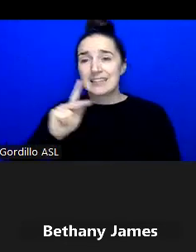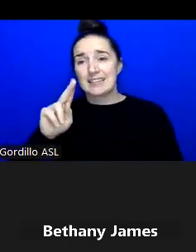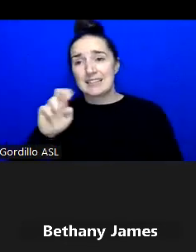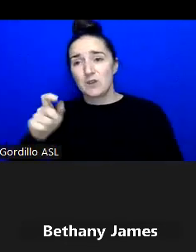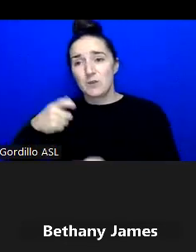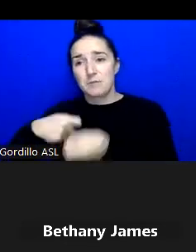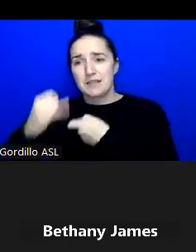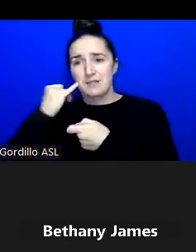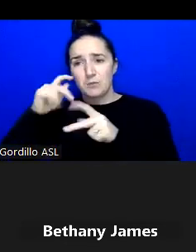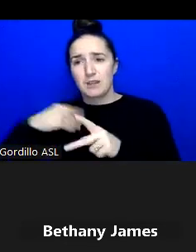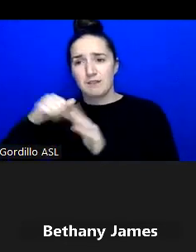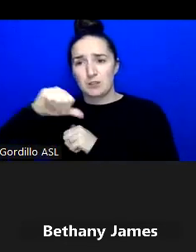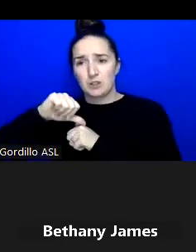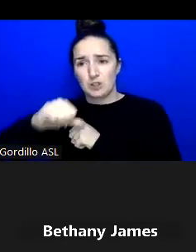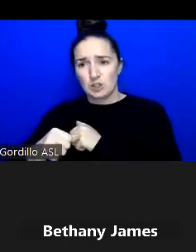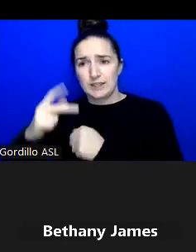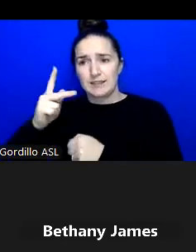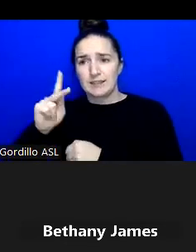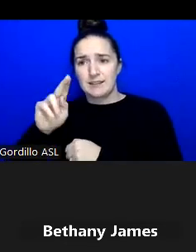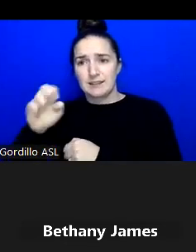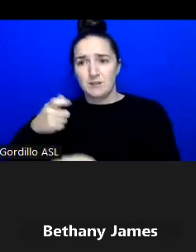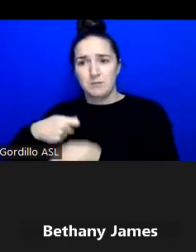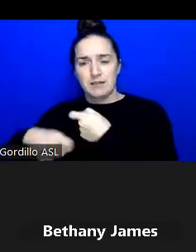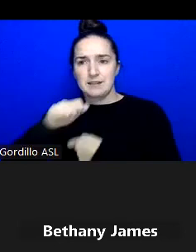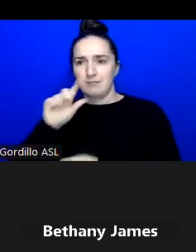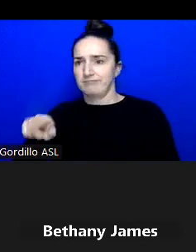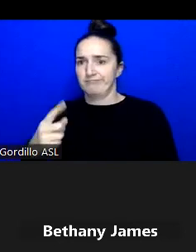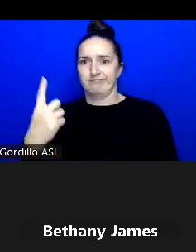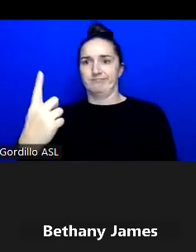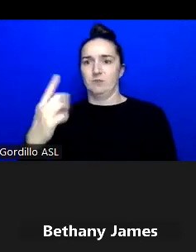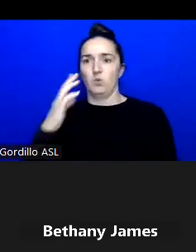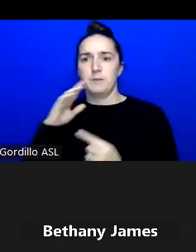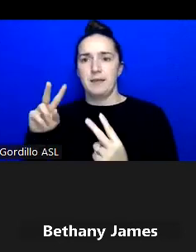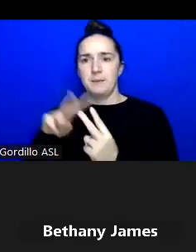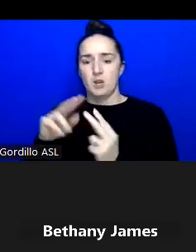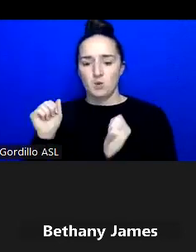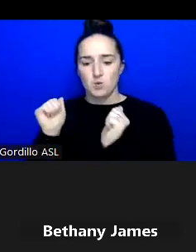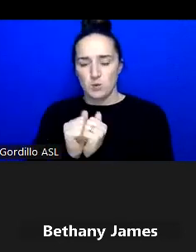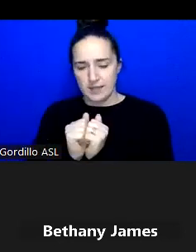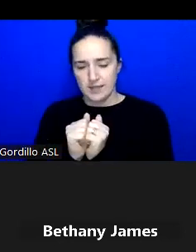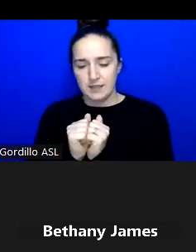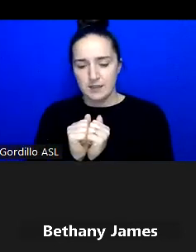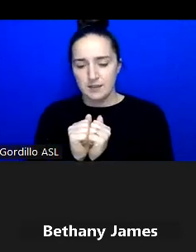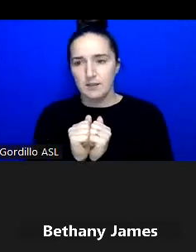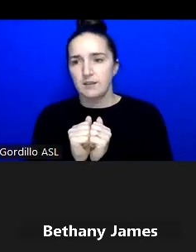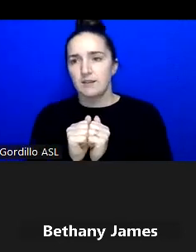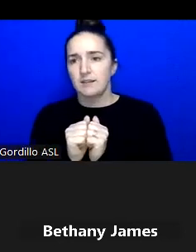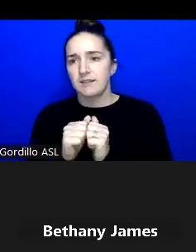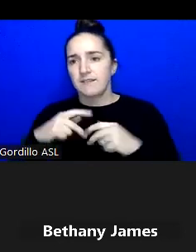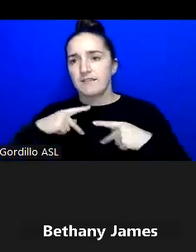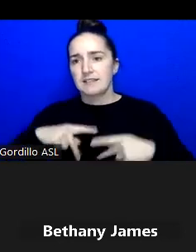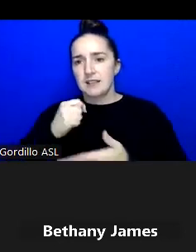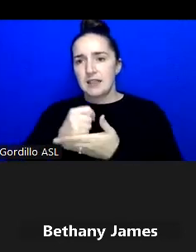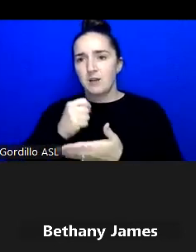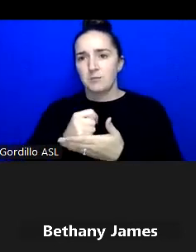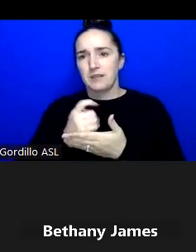a knee replacement, you're not just going to have that in isolation. It's going to be paired with physical therapy. When you have hearing loss, if you decide that you want